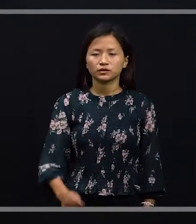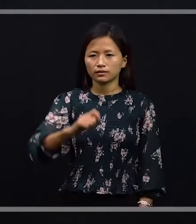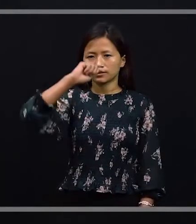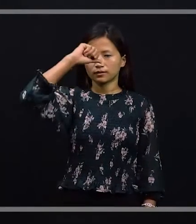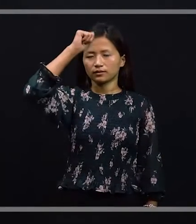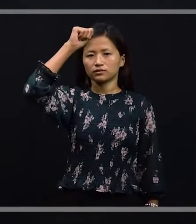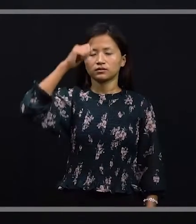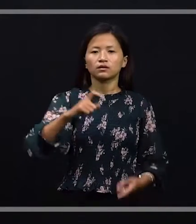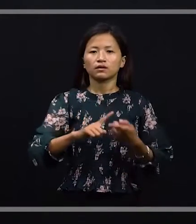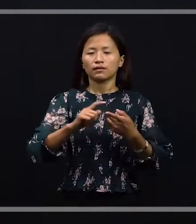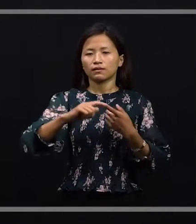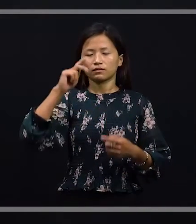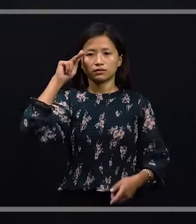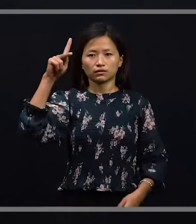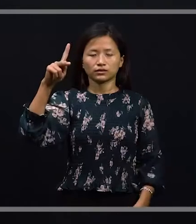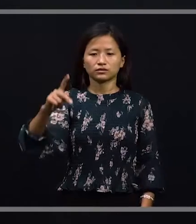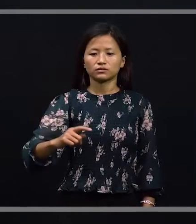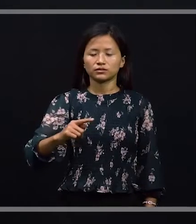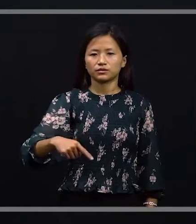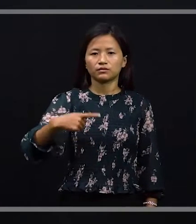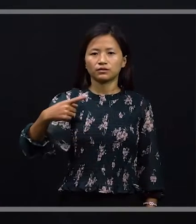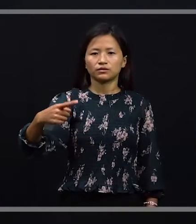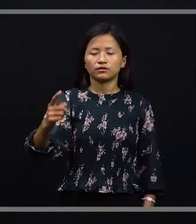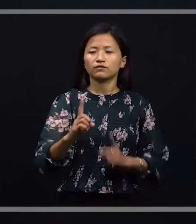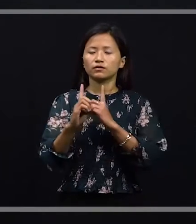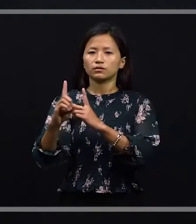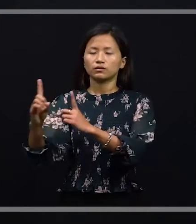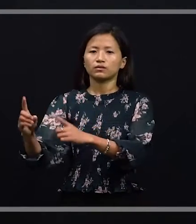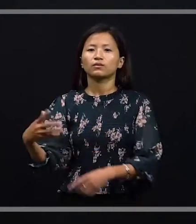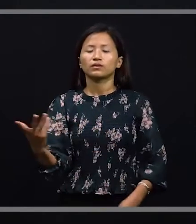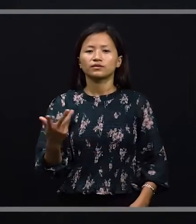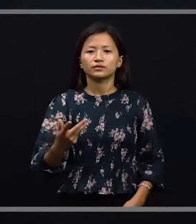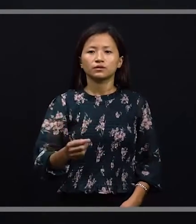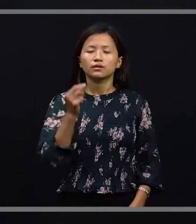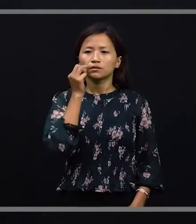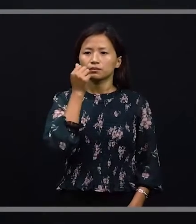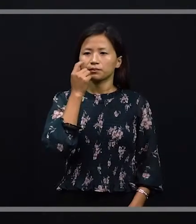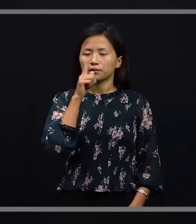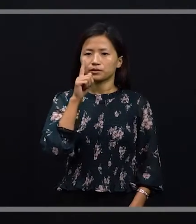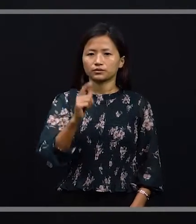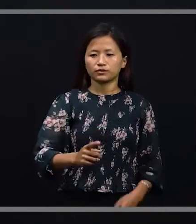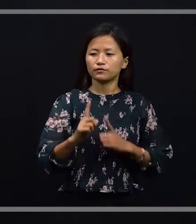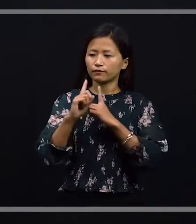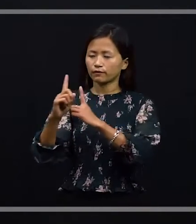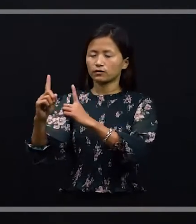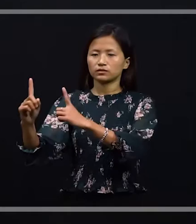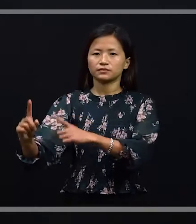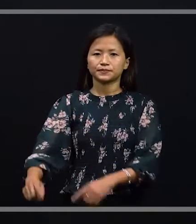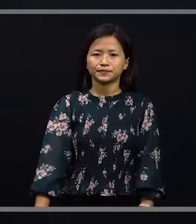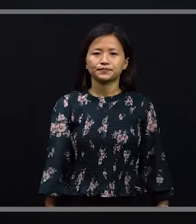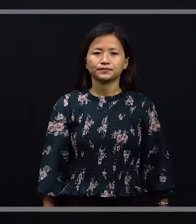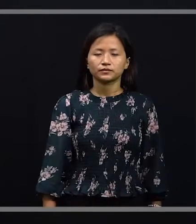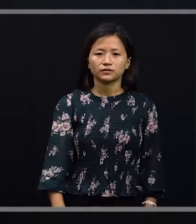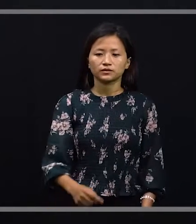system, because of these strict rules in their society, they never had the right to go and learn other cultures. Okay, they were